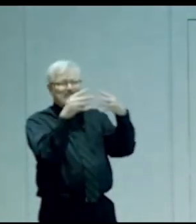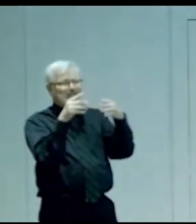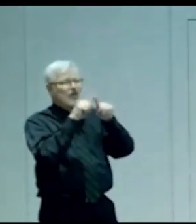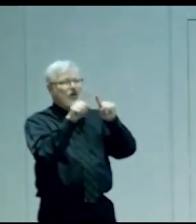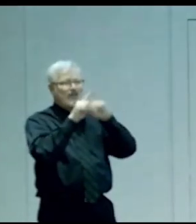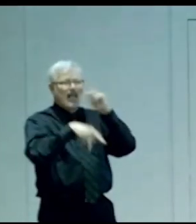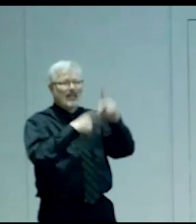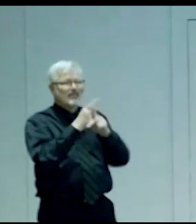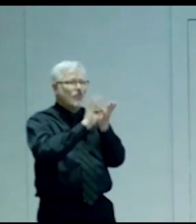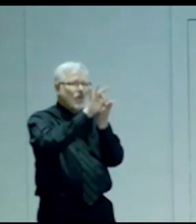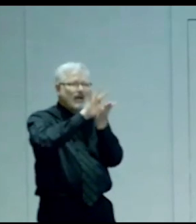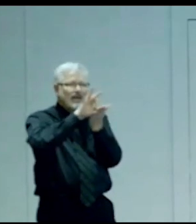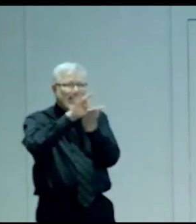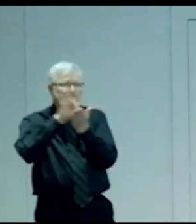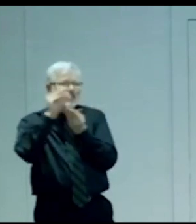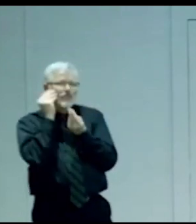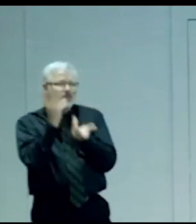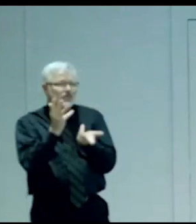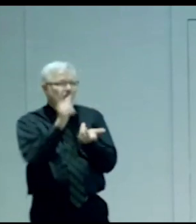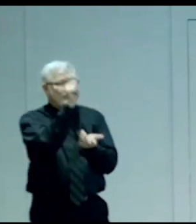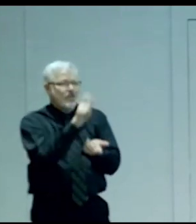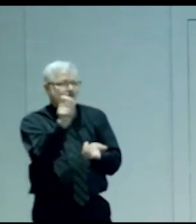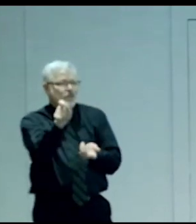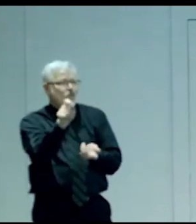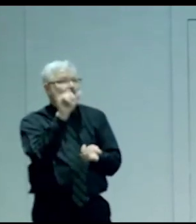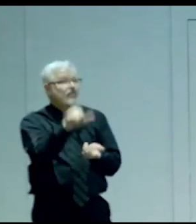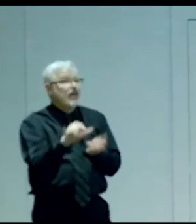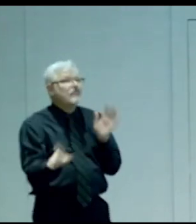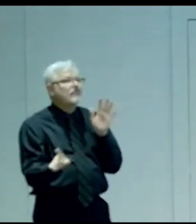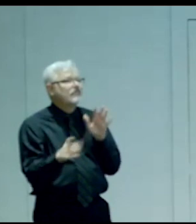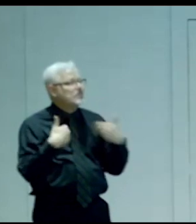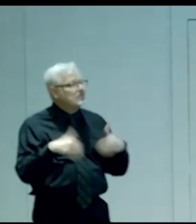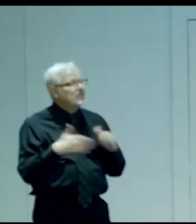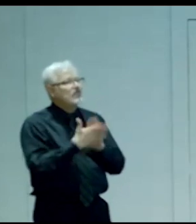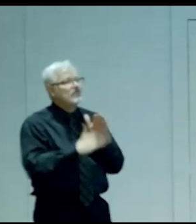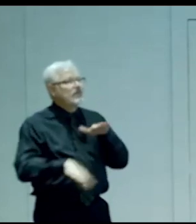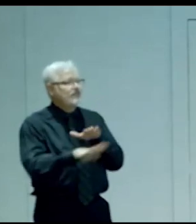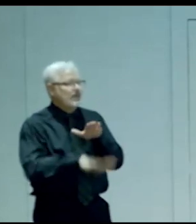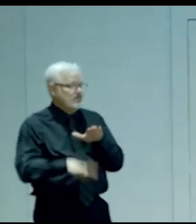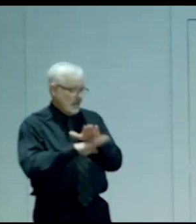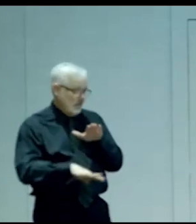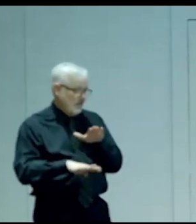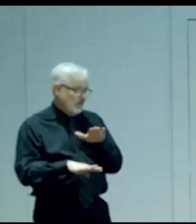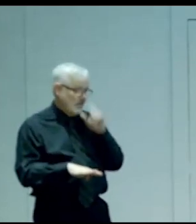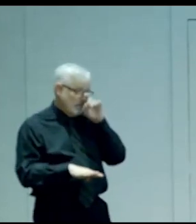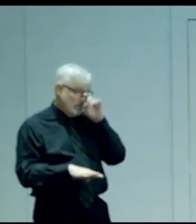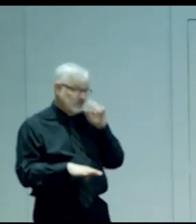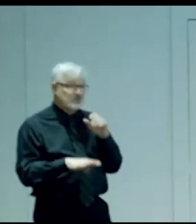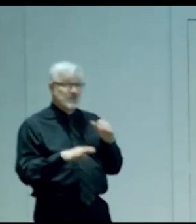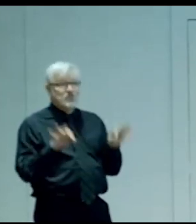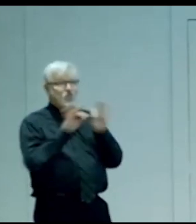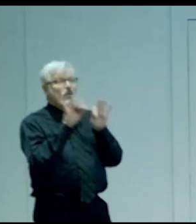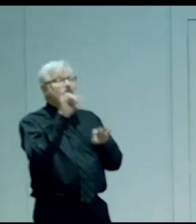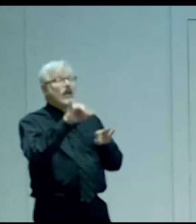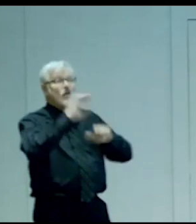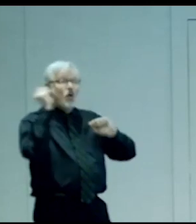quantitative information. And therefore, this becomes a fundamental literacy that all children